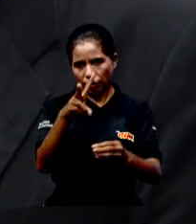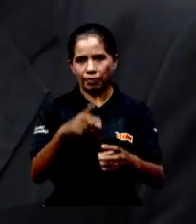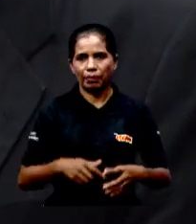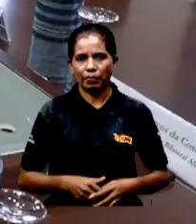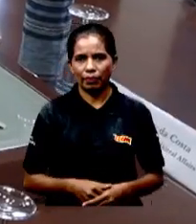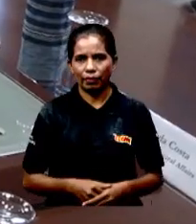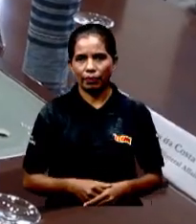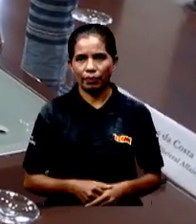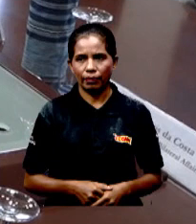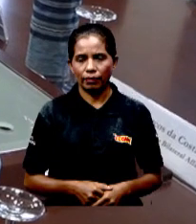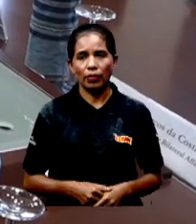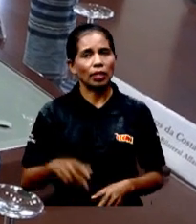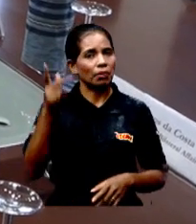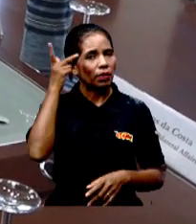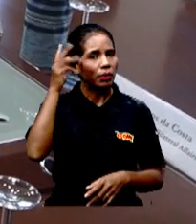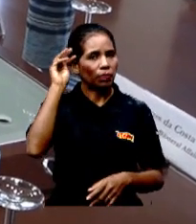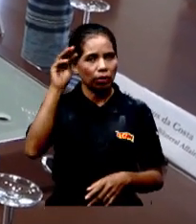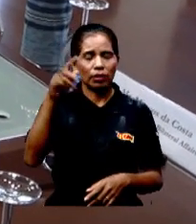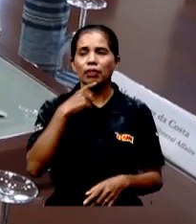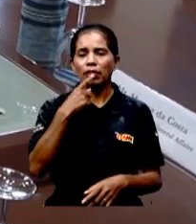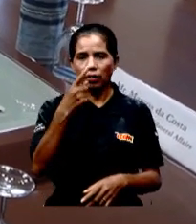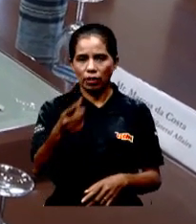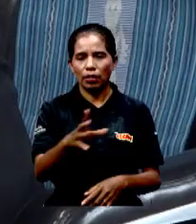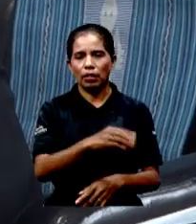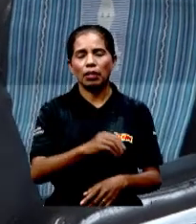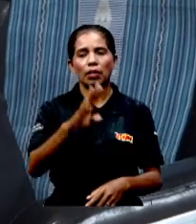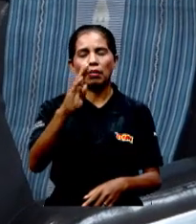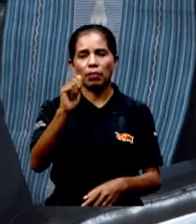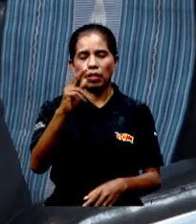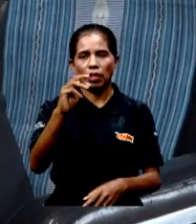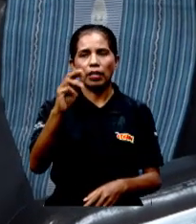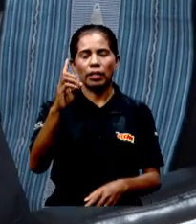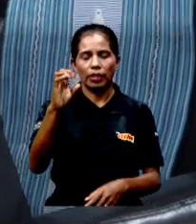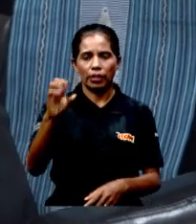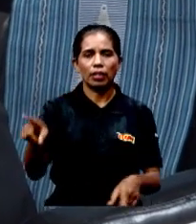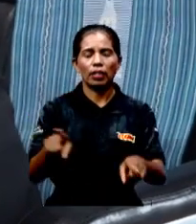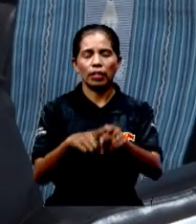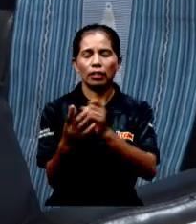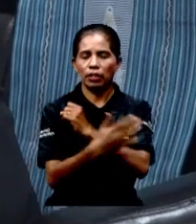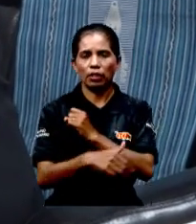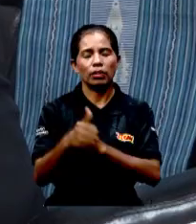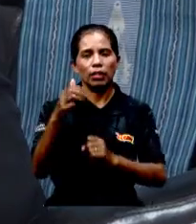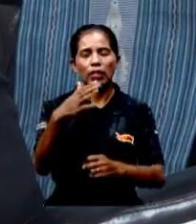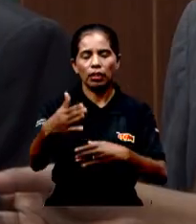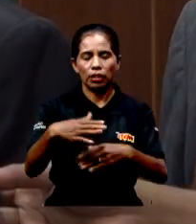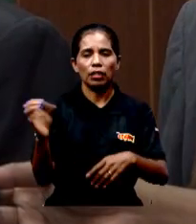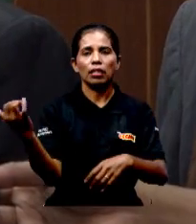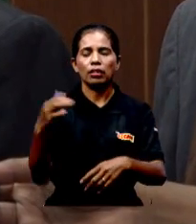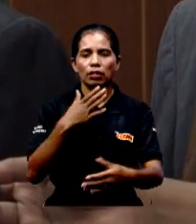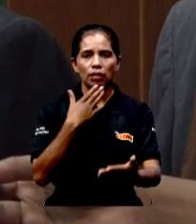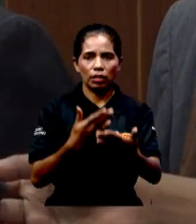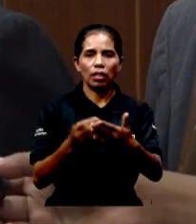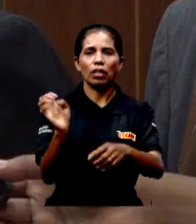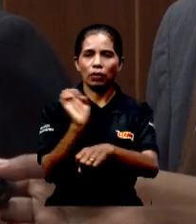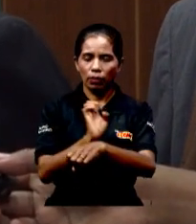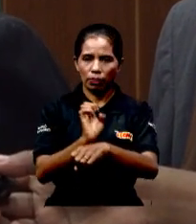also. Primeiro ministro Hateten, Bangladesh, Hanessa Nassau Idakik, may be sira sucesso e a setor economia. In